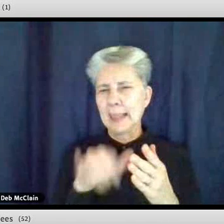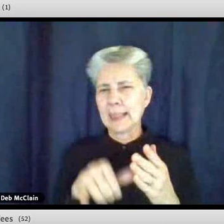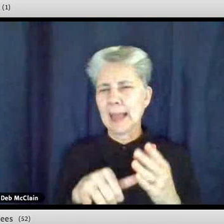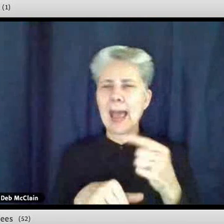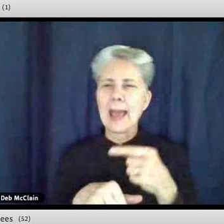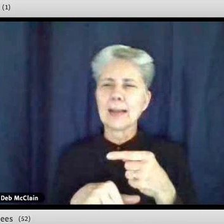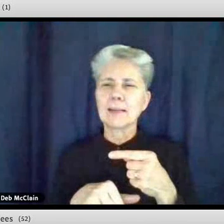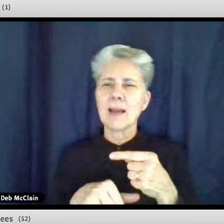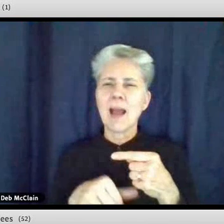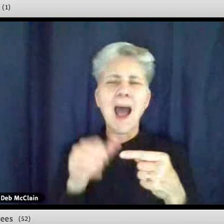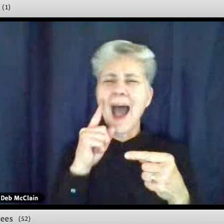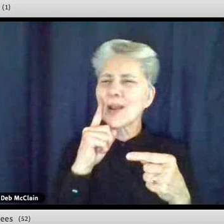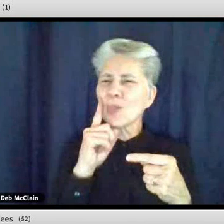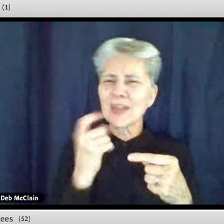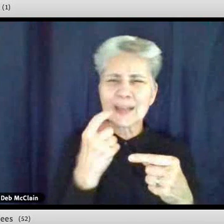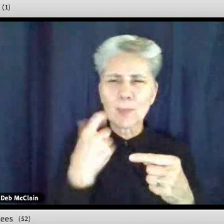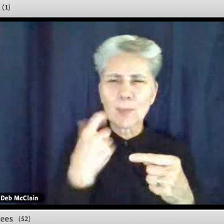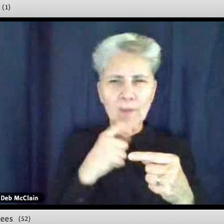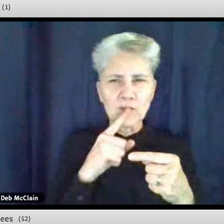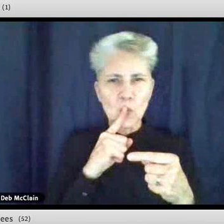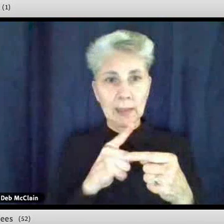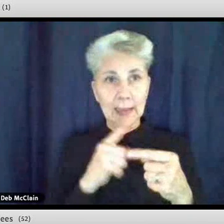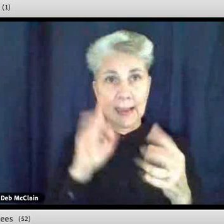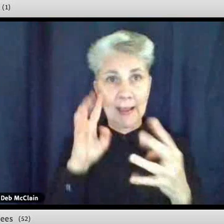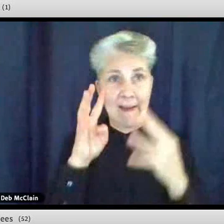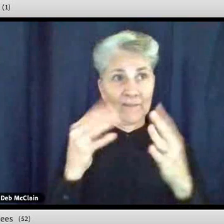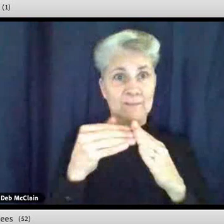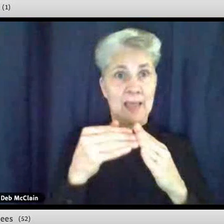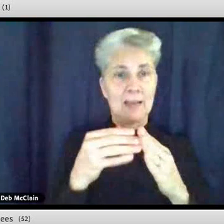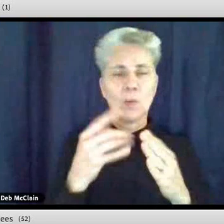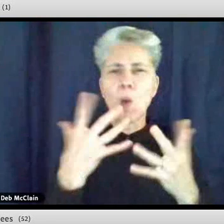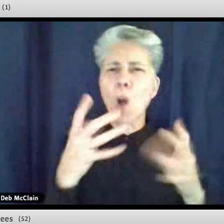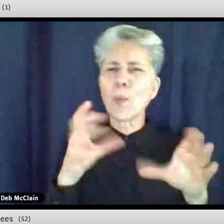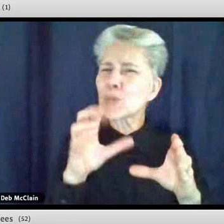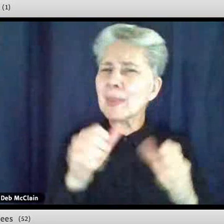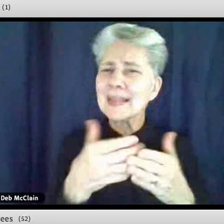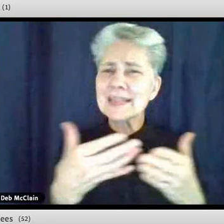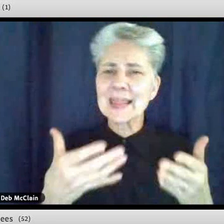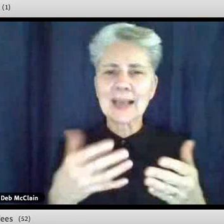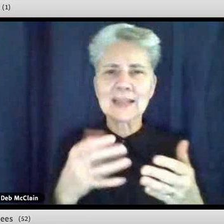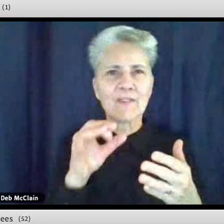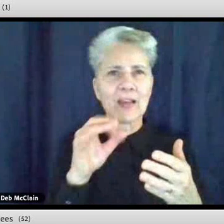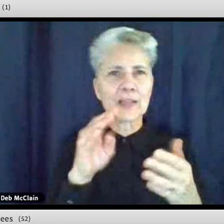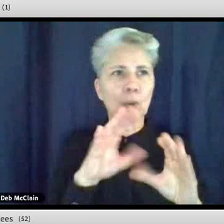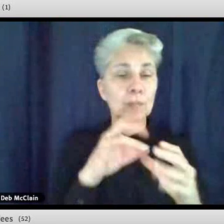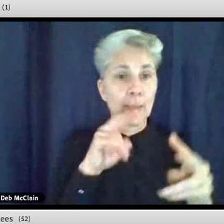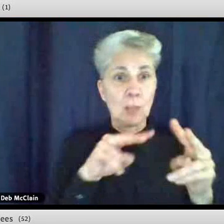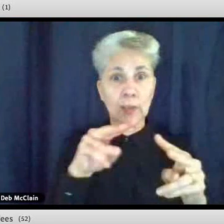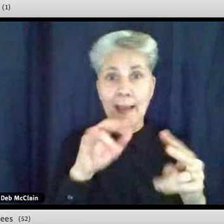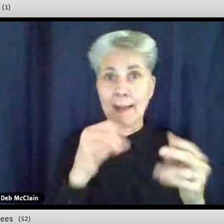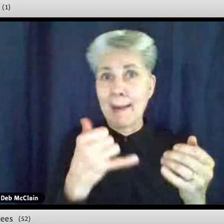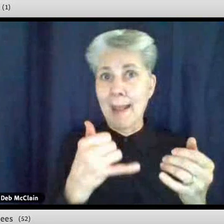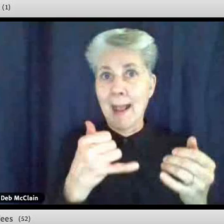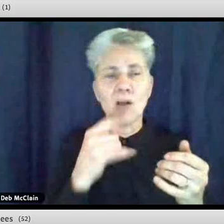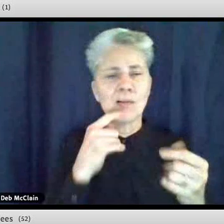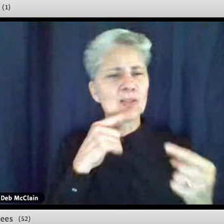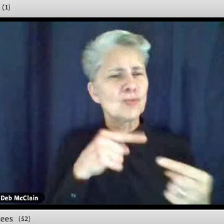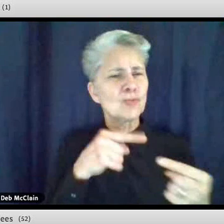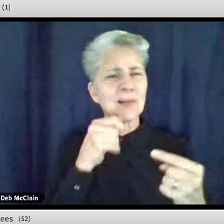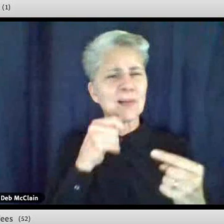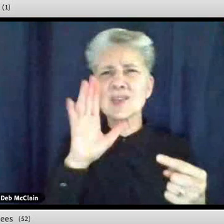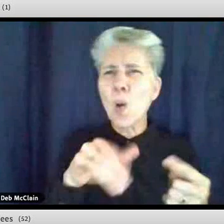how can you offer virtual services? That was one of the questions in the beginning. And I don't think it's something we have to reinvent. These are things